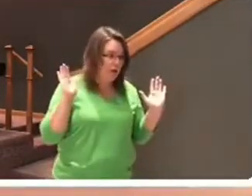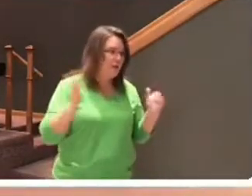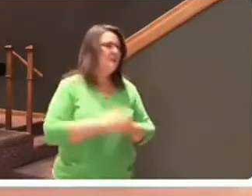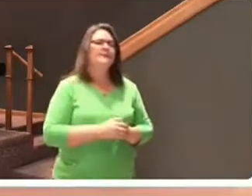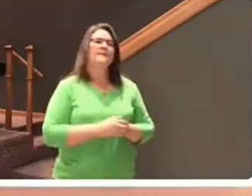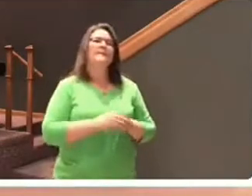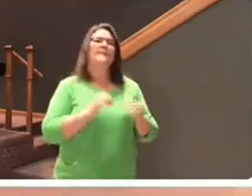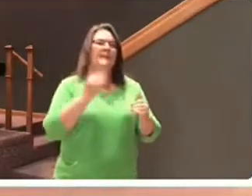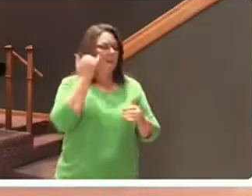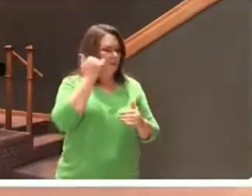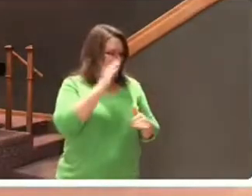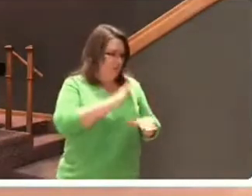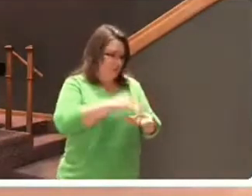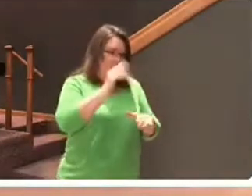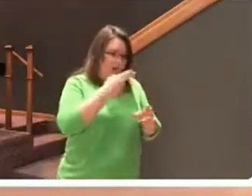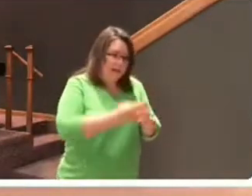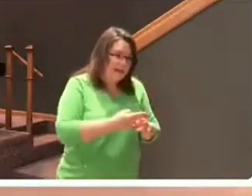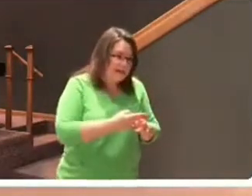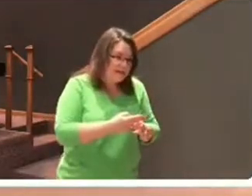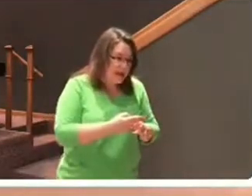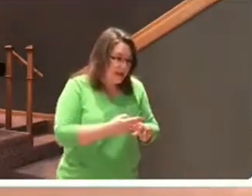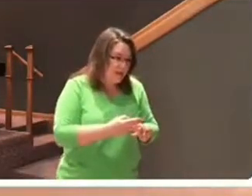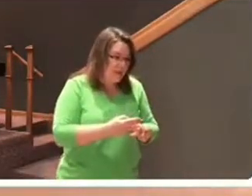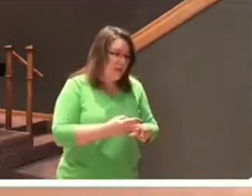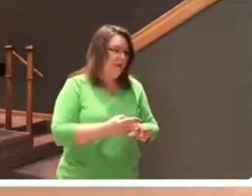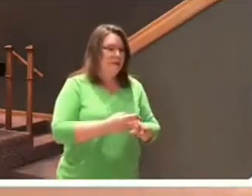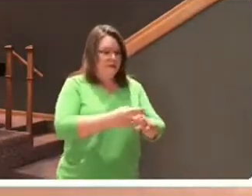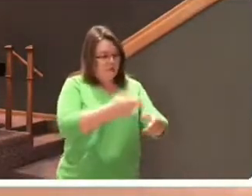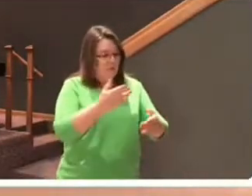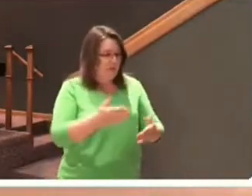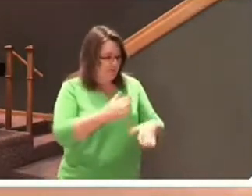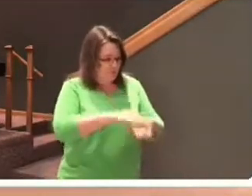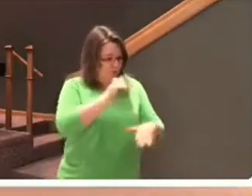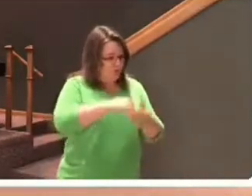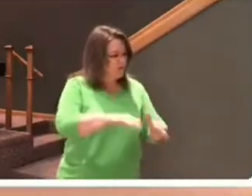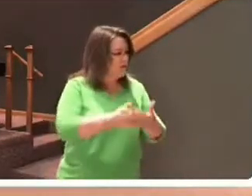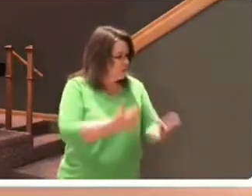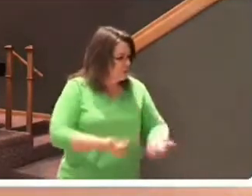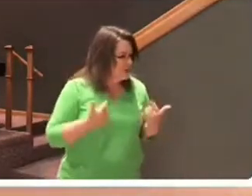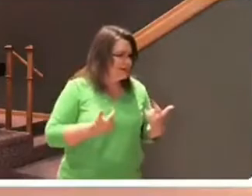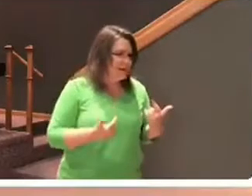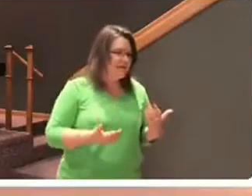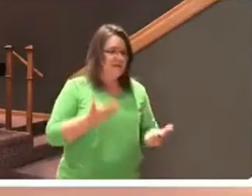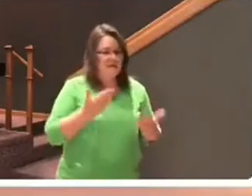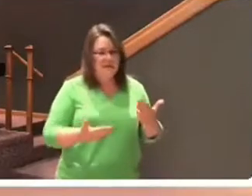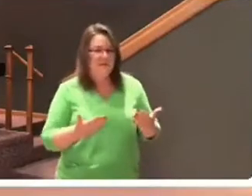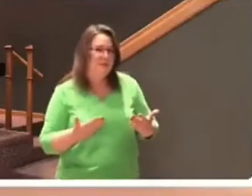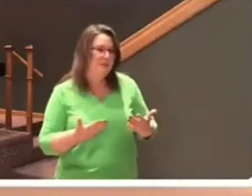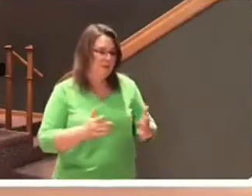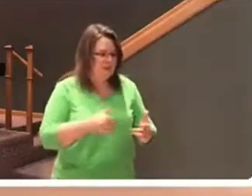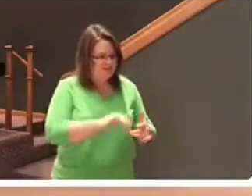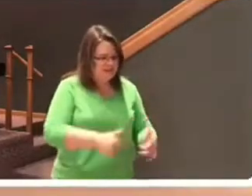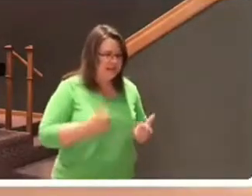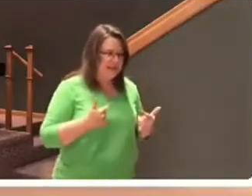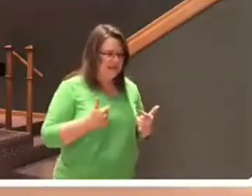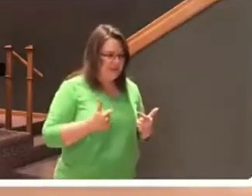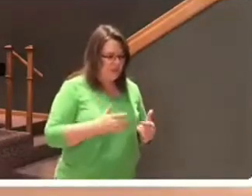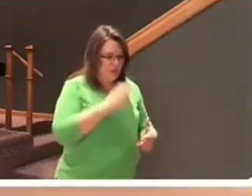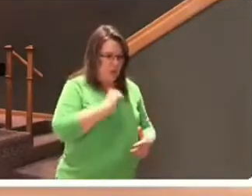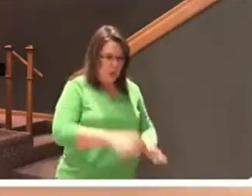have called on his name, then you have been called into a new life, but perhaps you're still living according to the old life, but